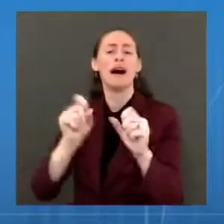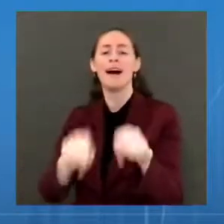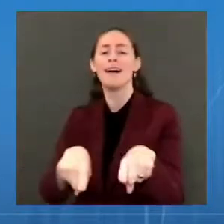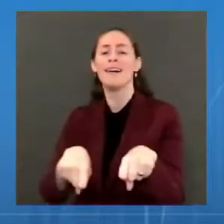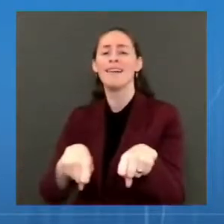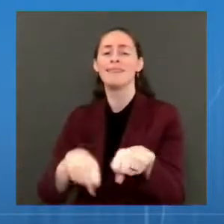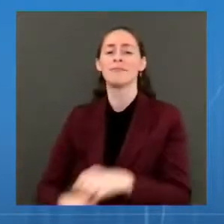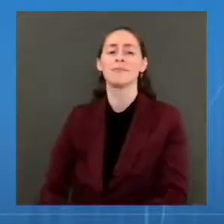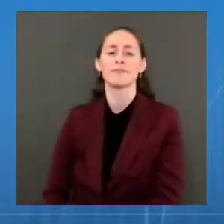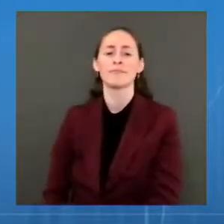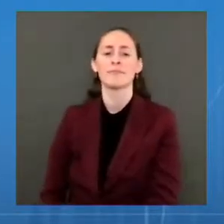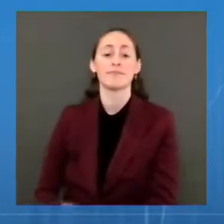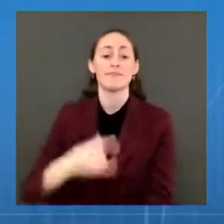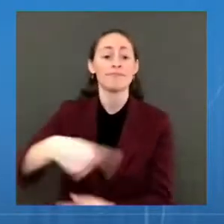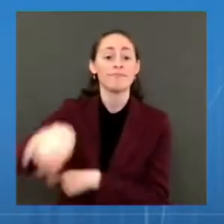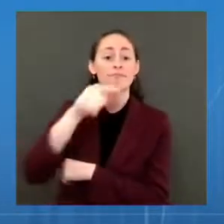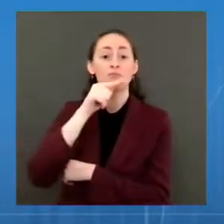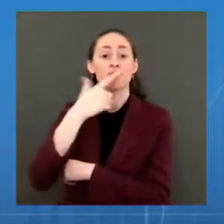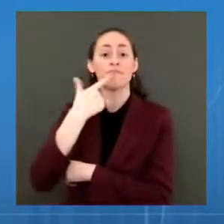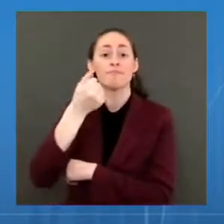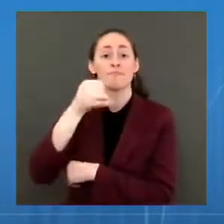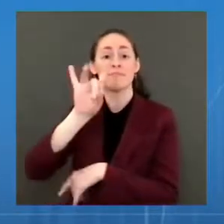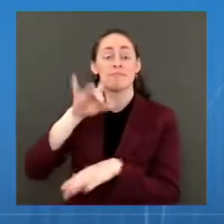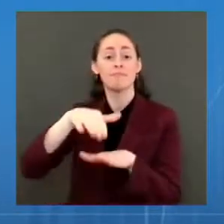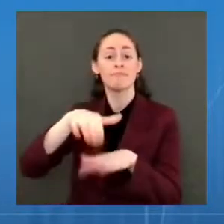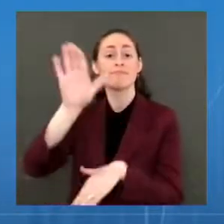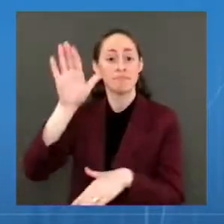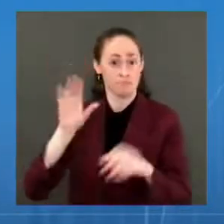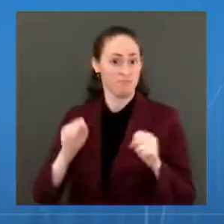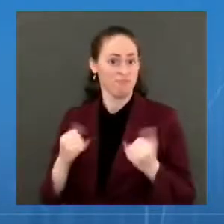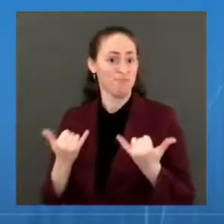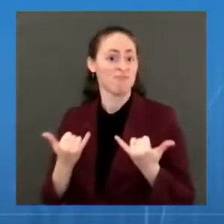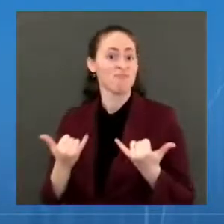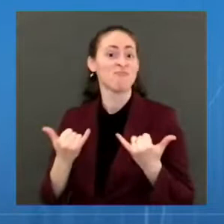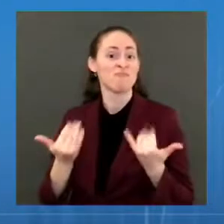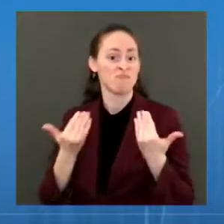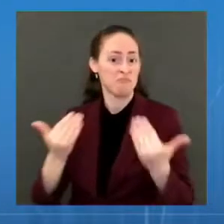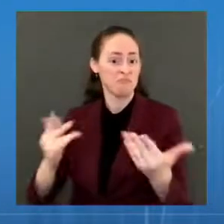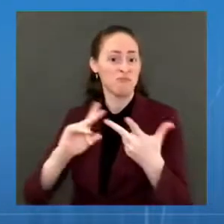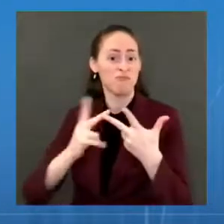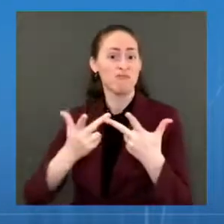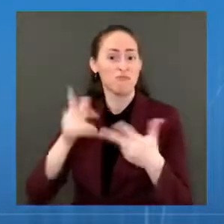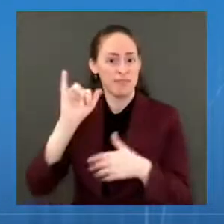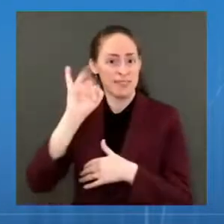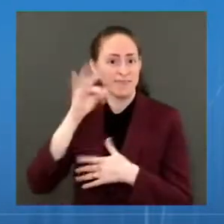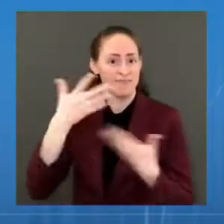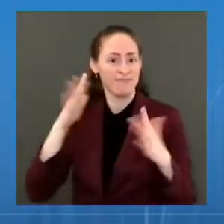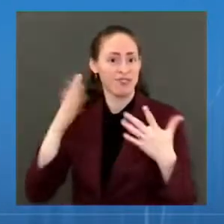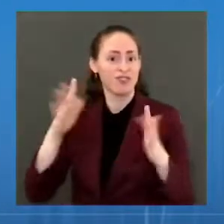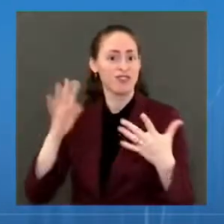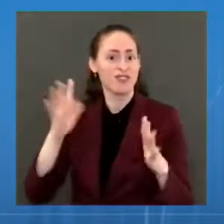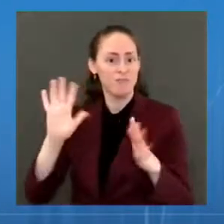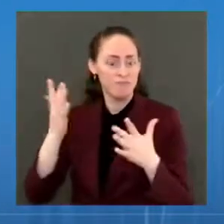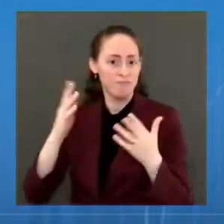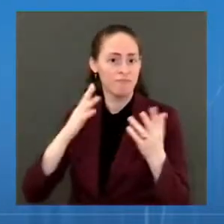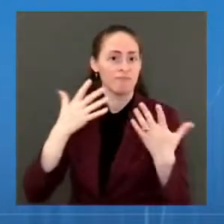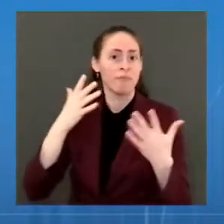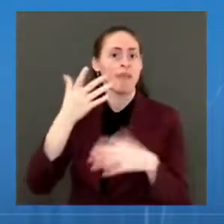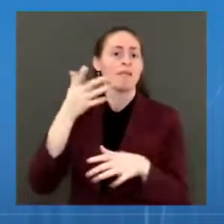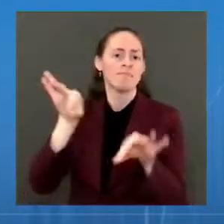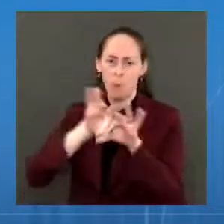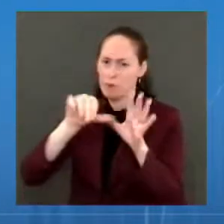of age is eligible to get boosted. So if you're 18 years and older, I encourage you to go get